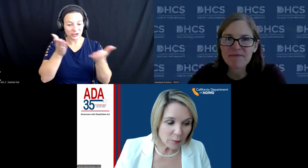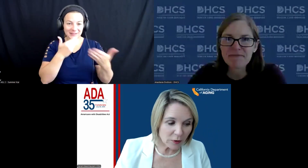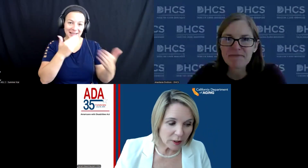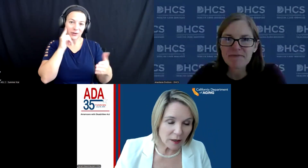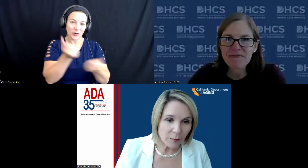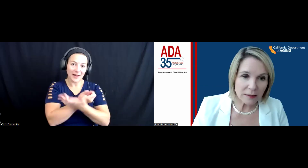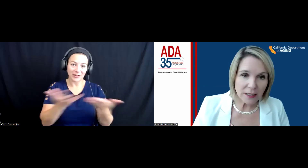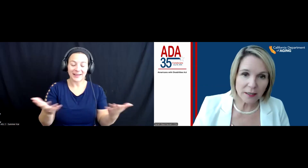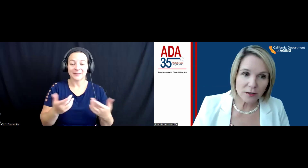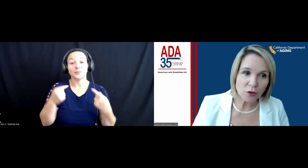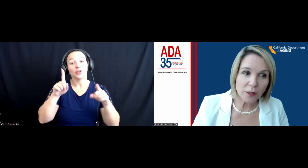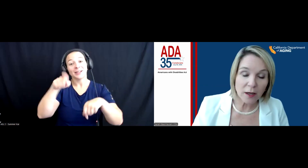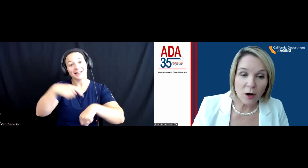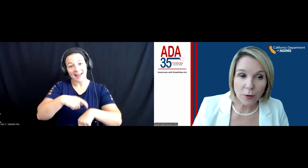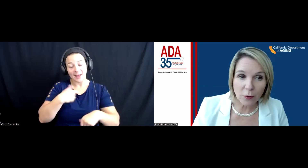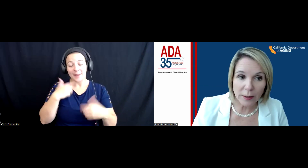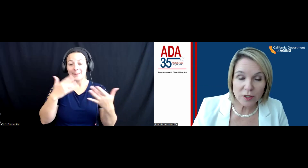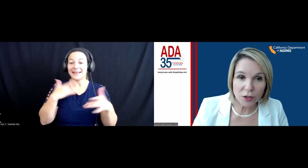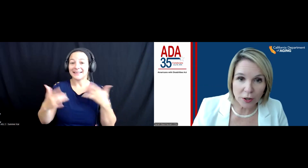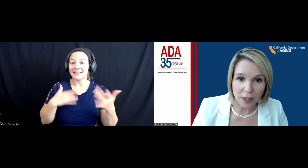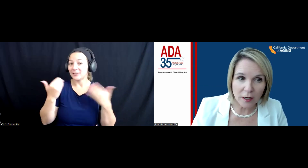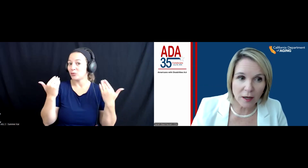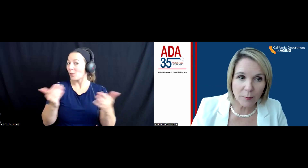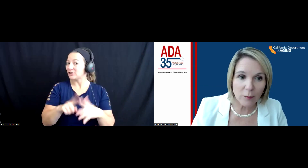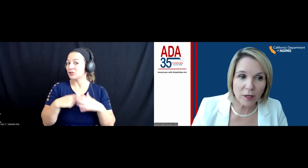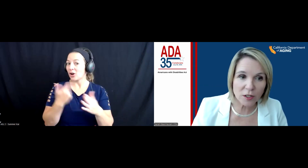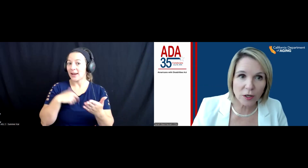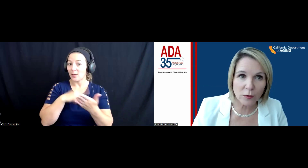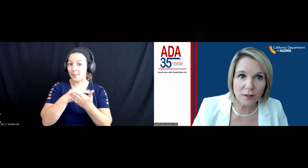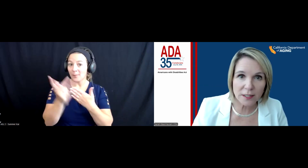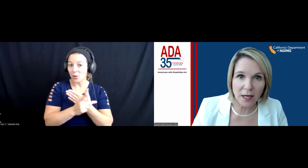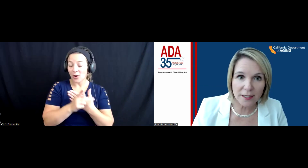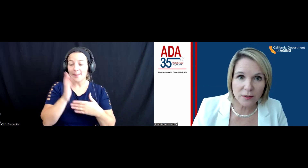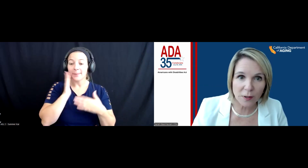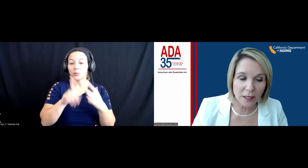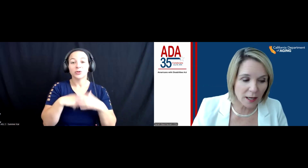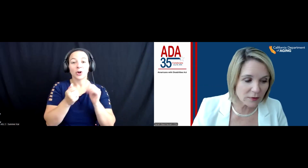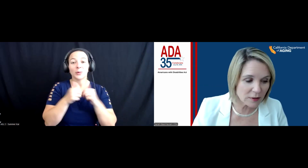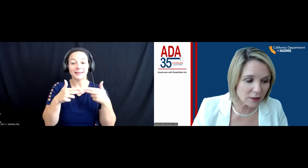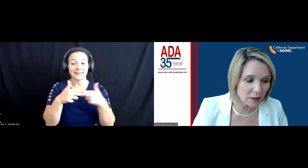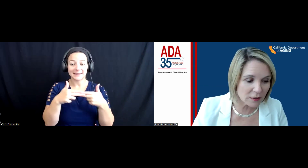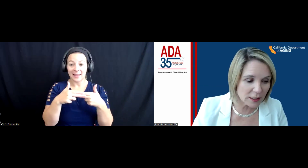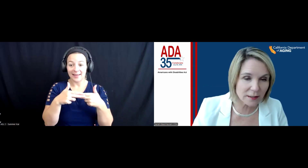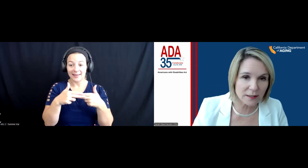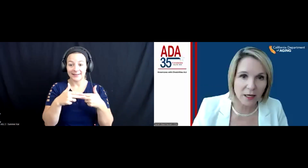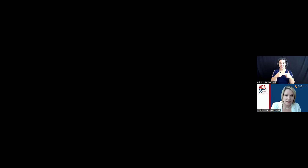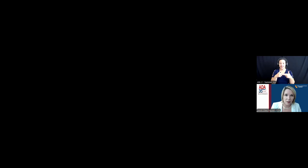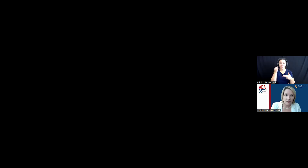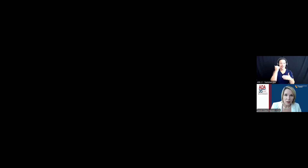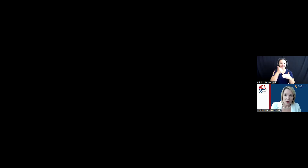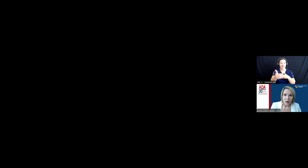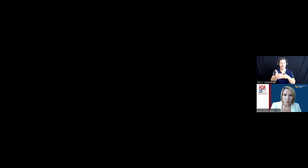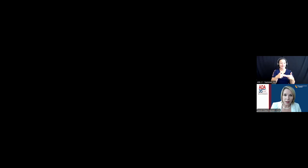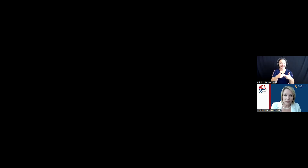time, I'm really excited to get our program started. I want to start with the slides. If we could have the next slides